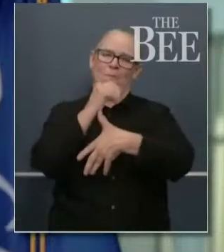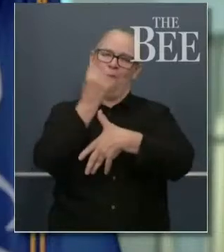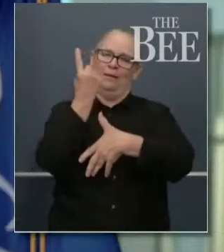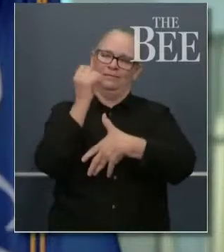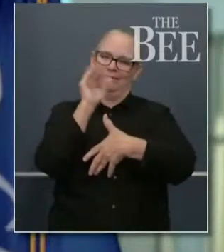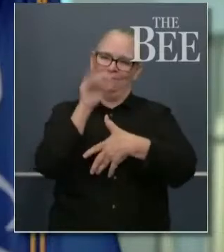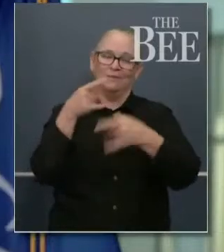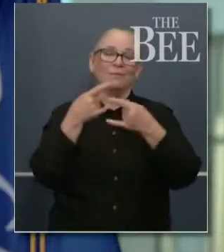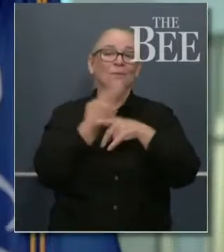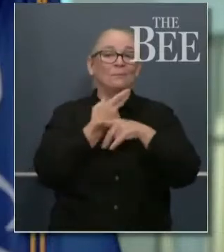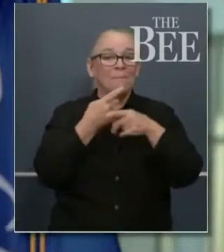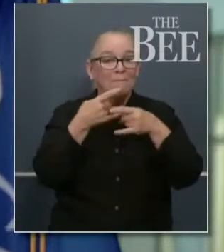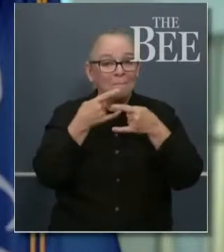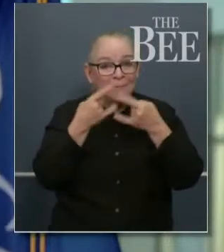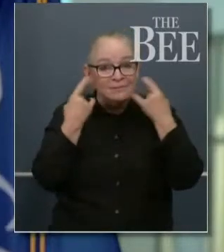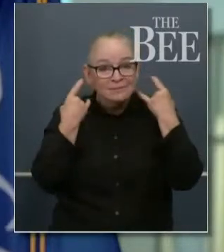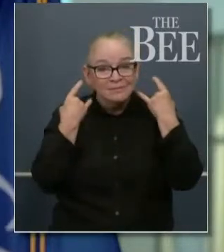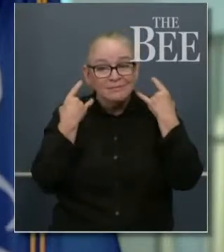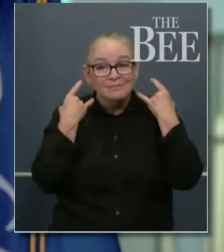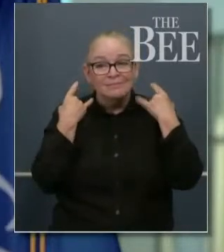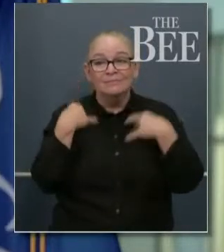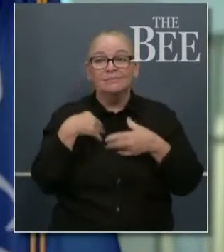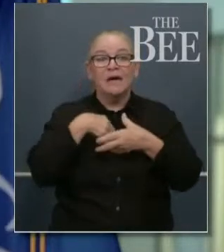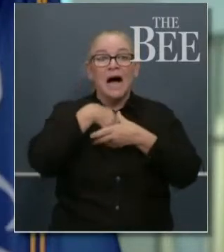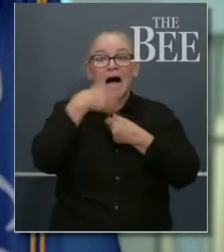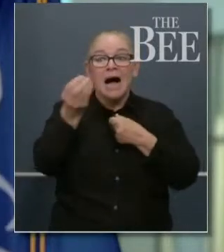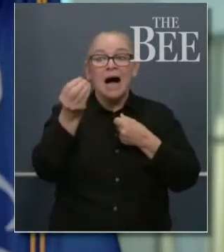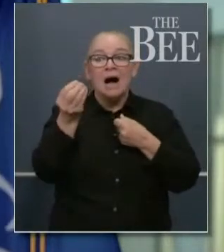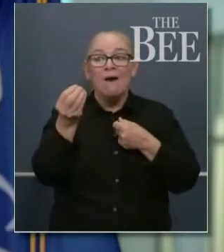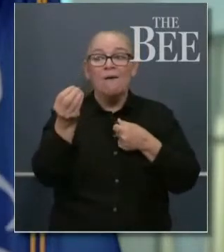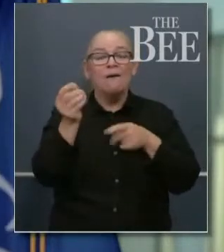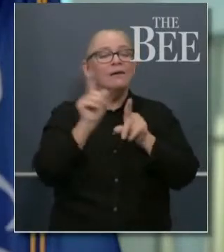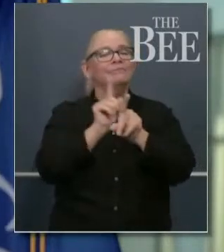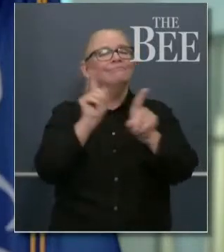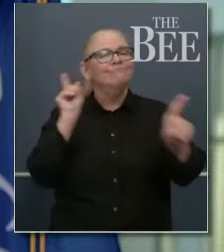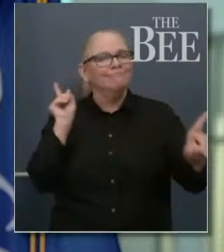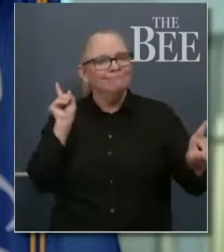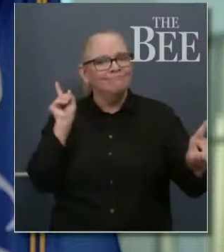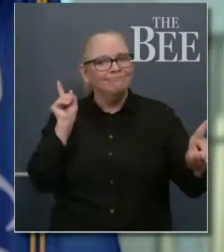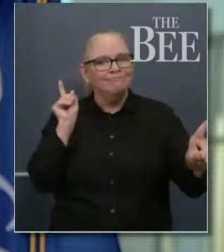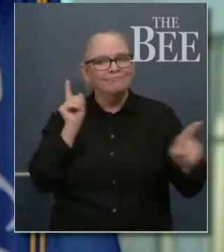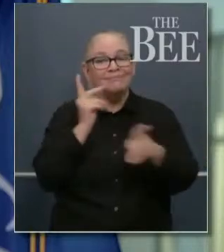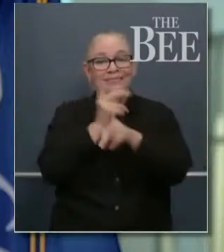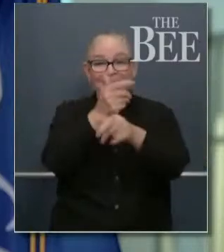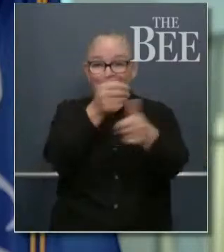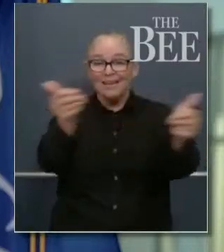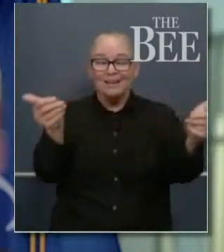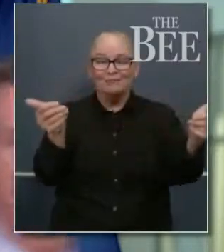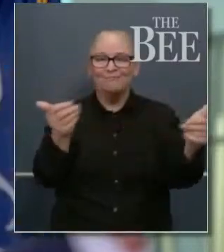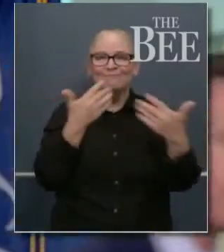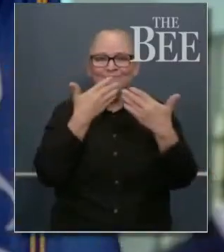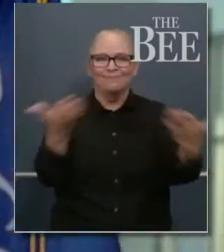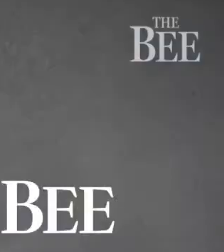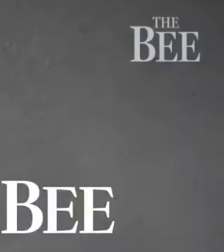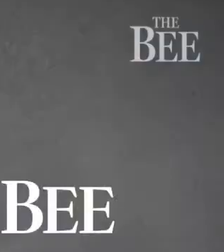covering when you're out and about and practice physical distancing. Take care, everybody, and thank you.